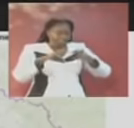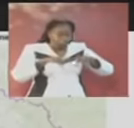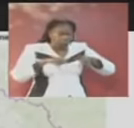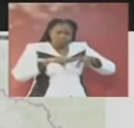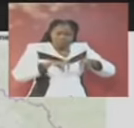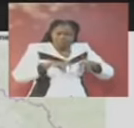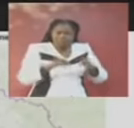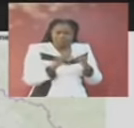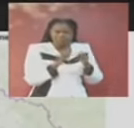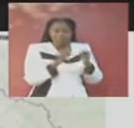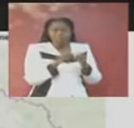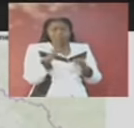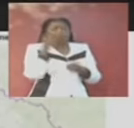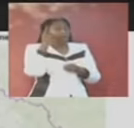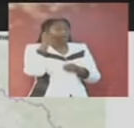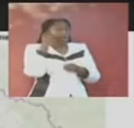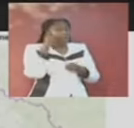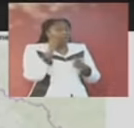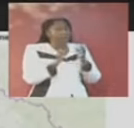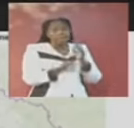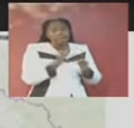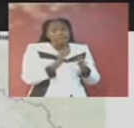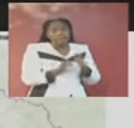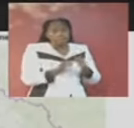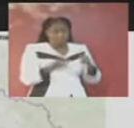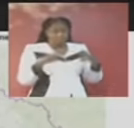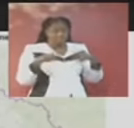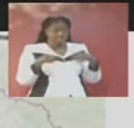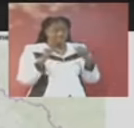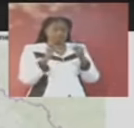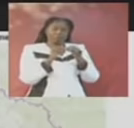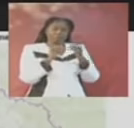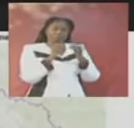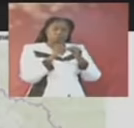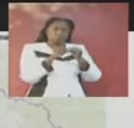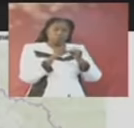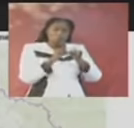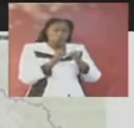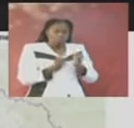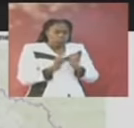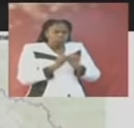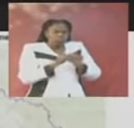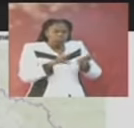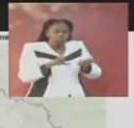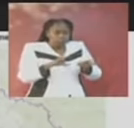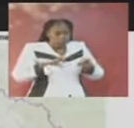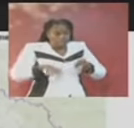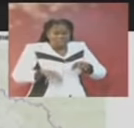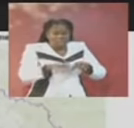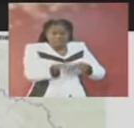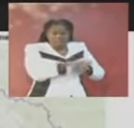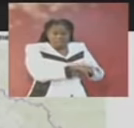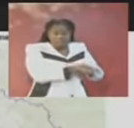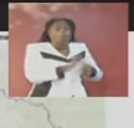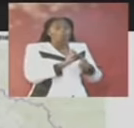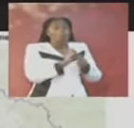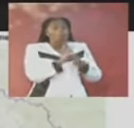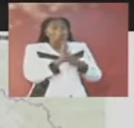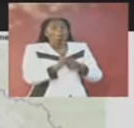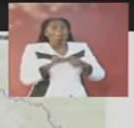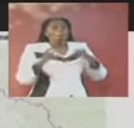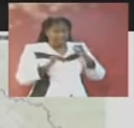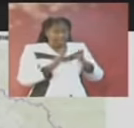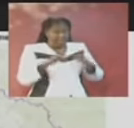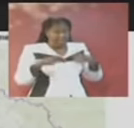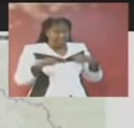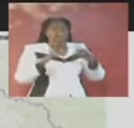emerging clusters and what may actually be taking place within these communities. Over time, as we look at these maps, which we generate on